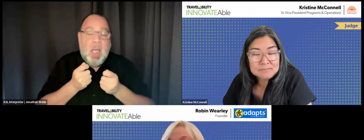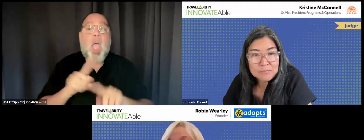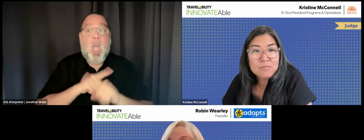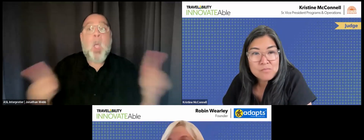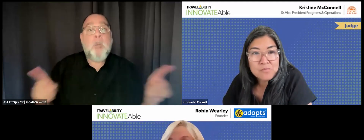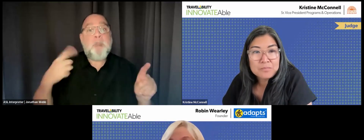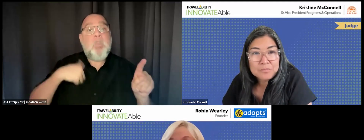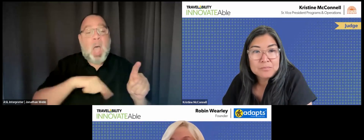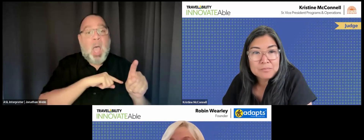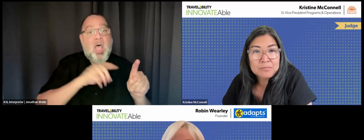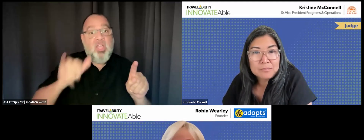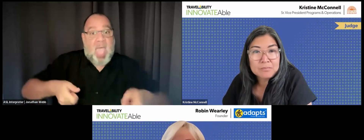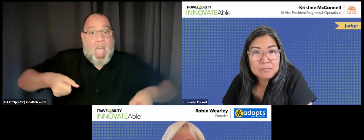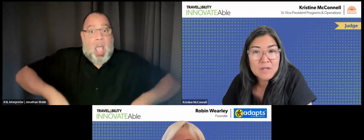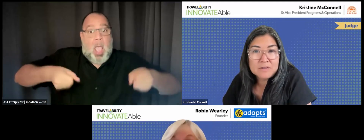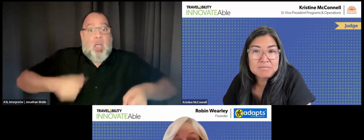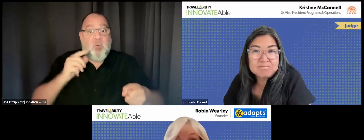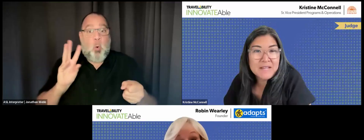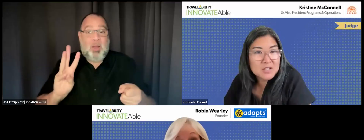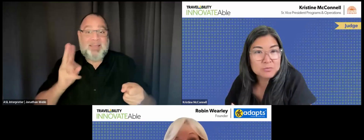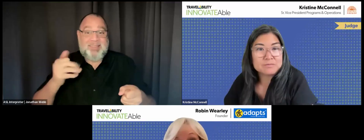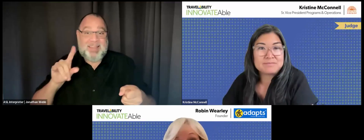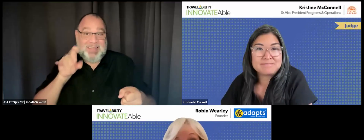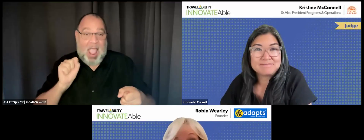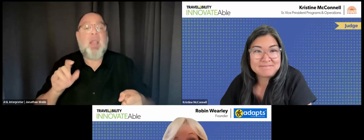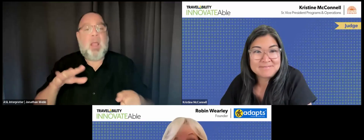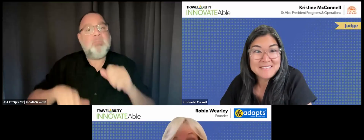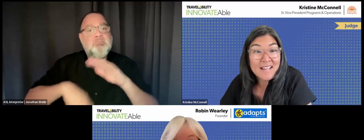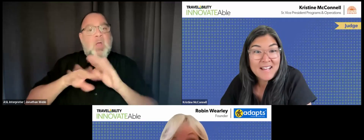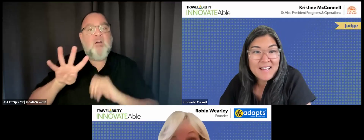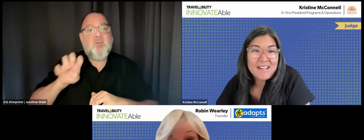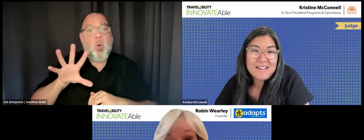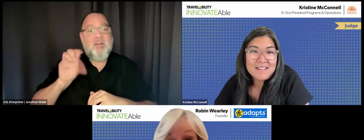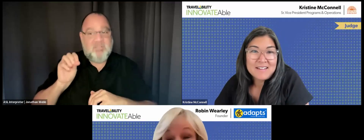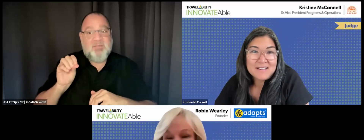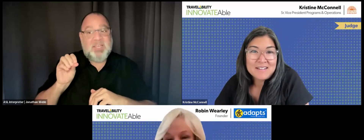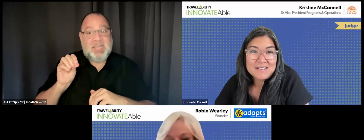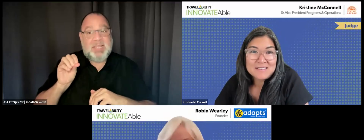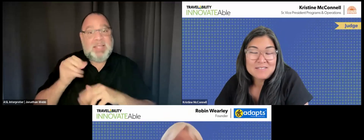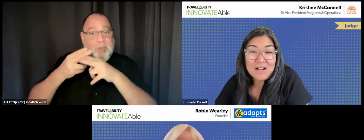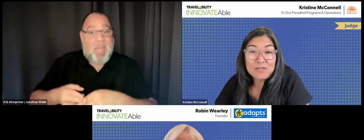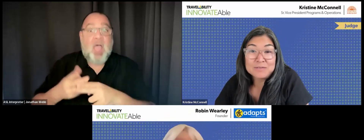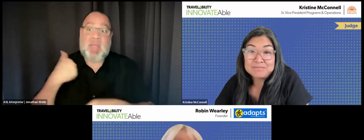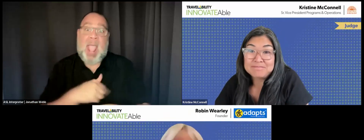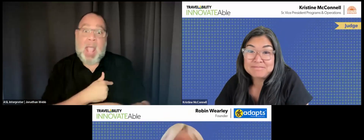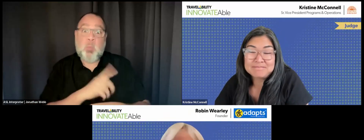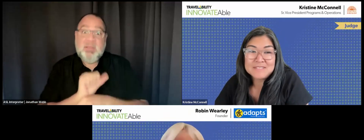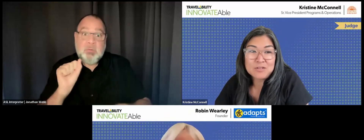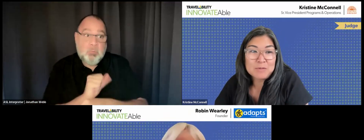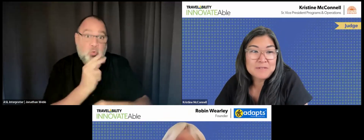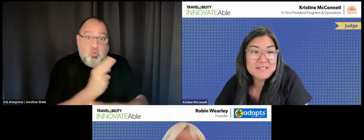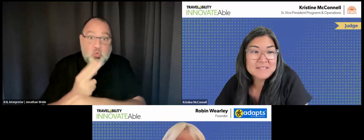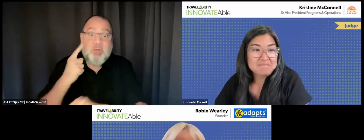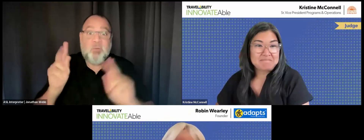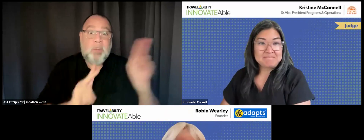450 pounds for the 6 handles. Excellent. We've Thank actually had people in the sling that weigh 300 pounds. you. Wow.